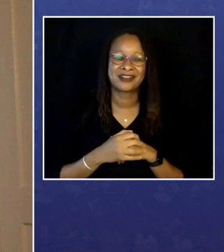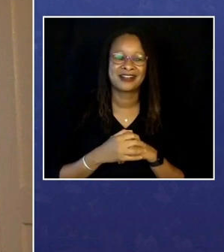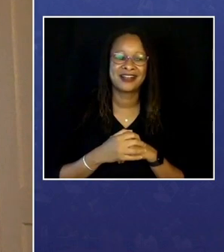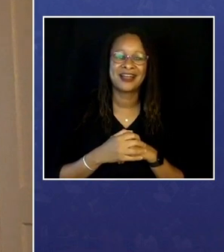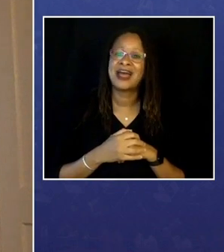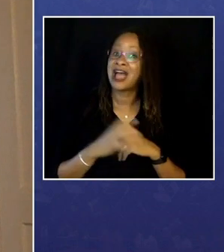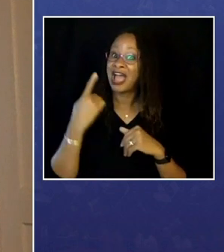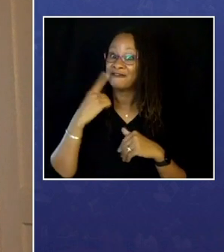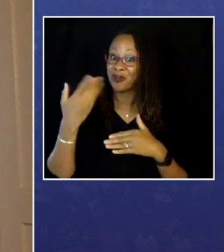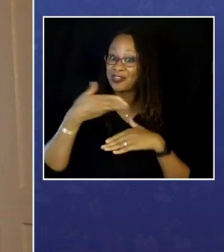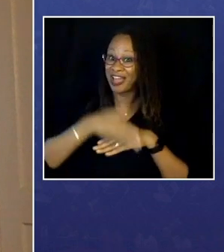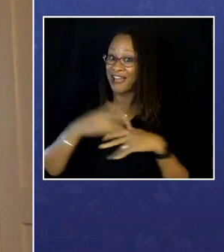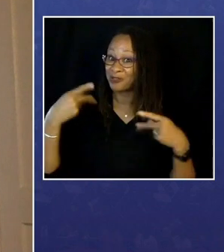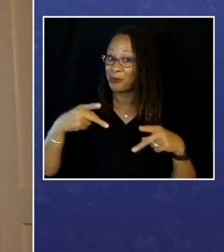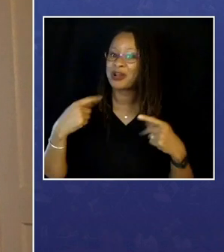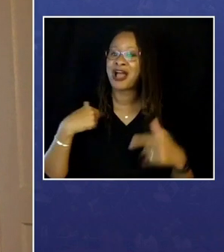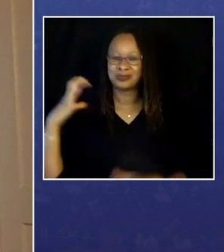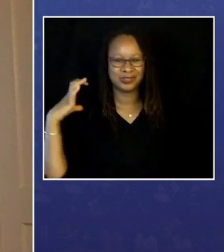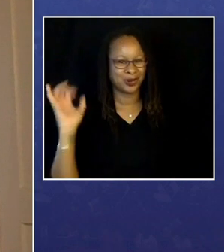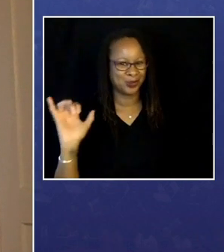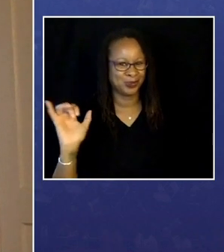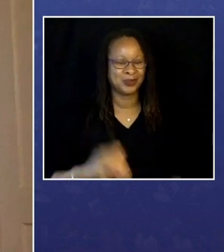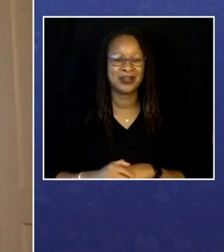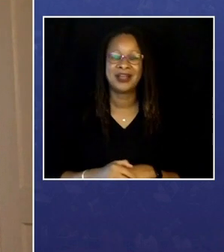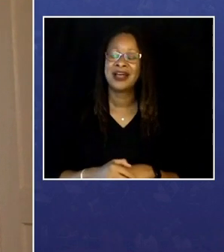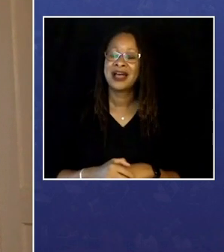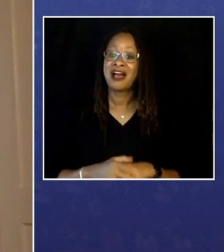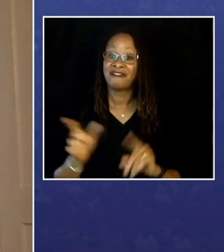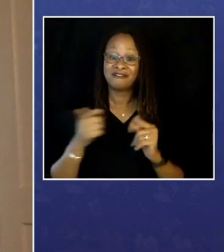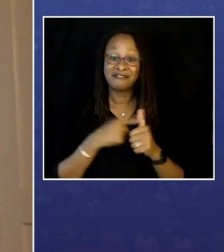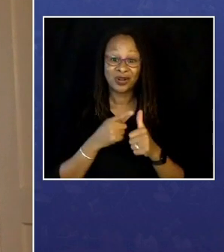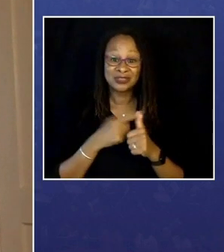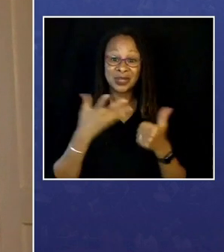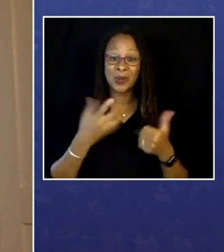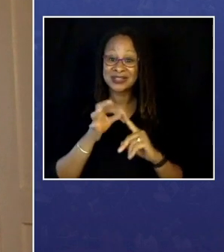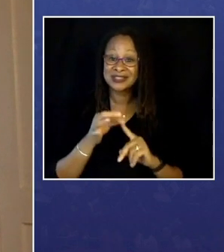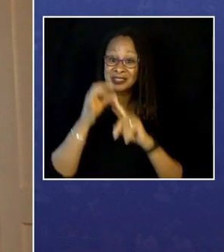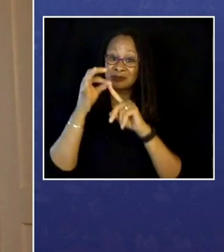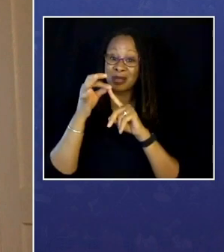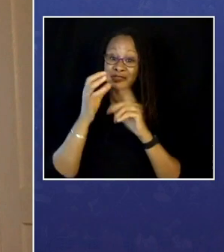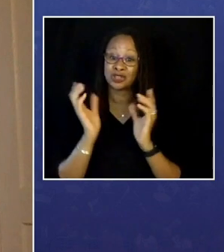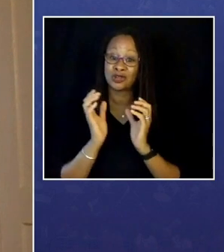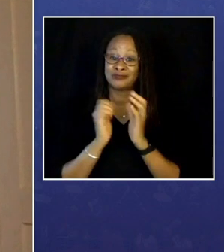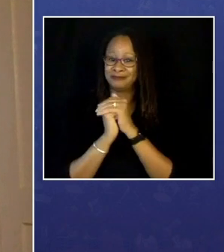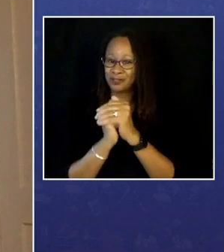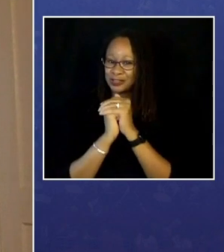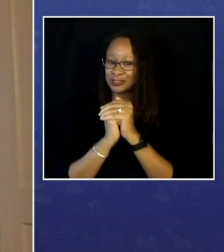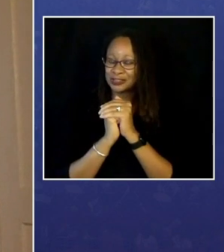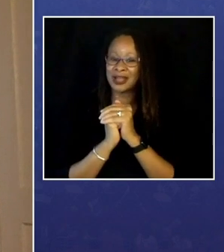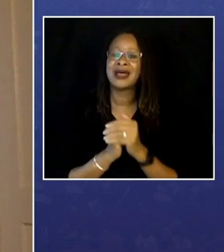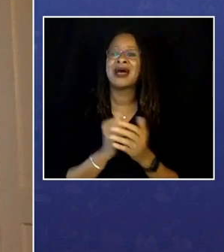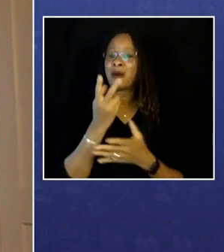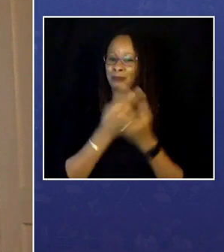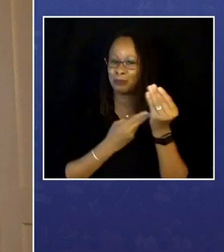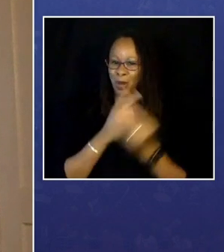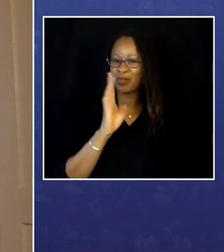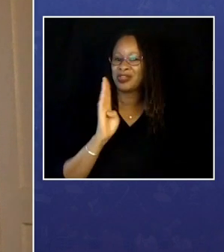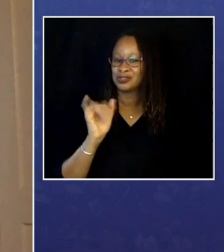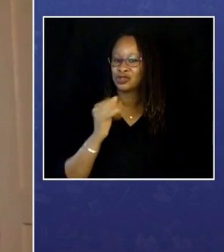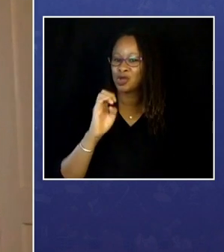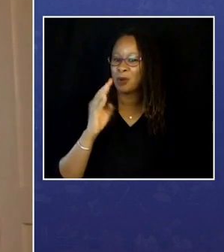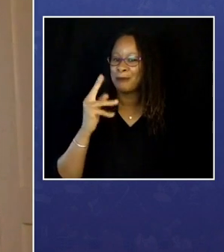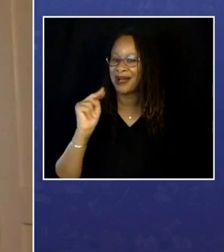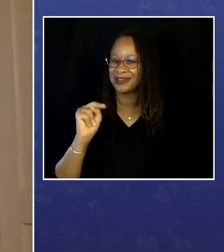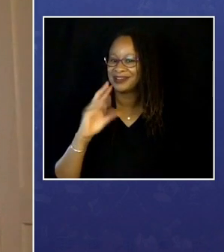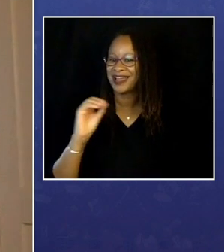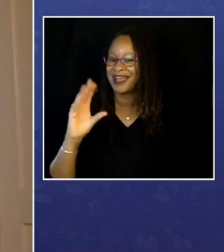of the Democratic after party. First of all, I want to say a special congratulations to my good friends, Joe Biden and